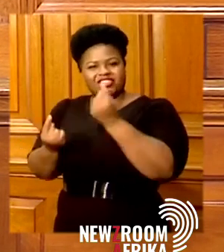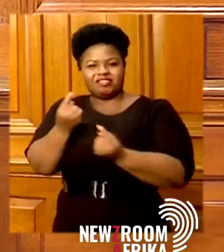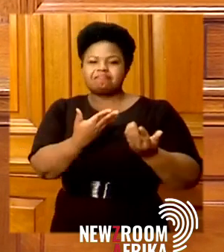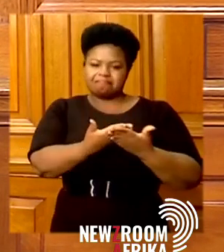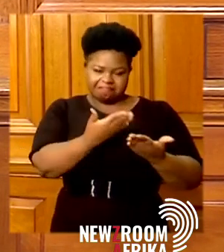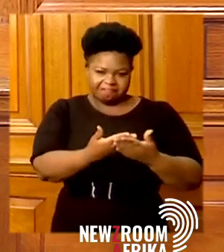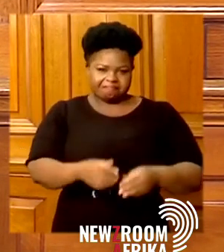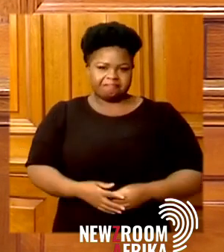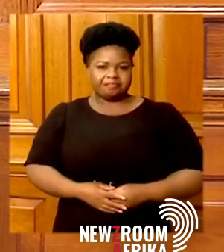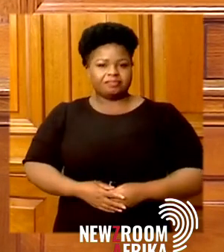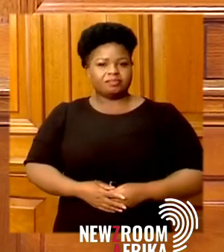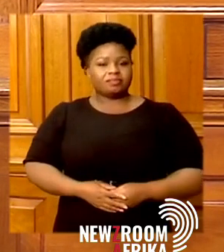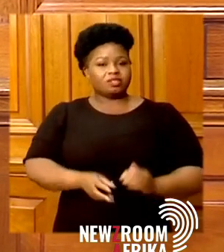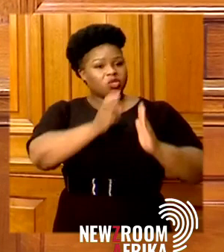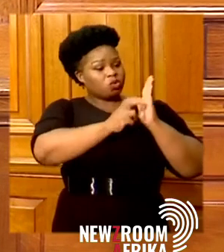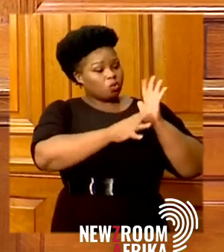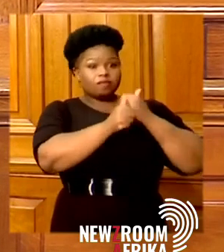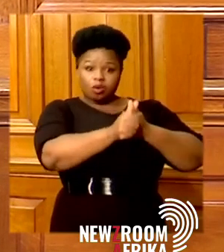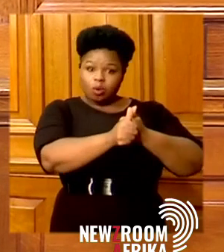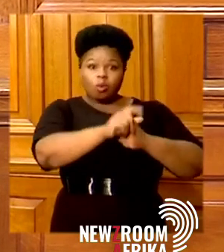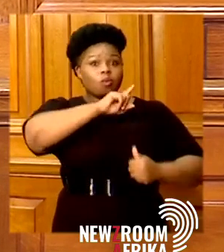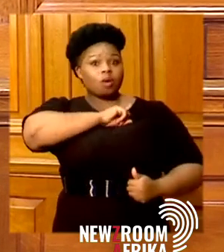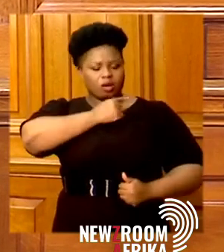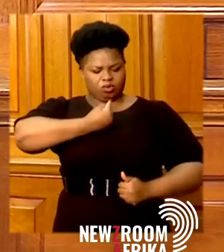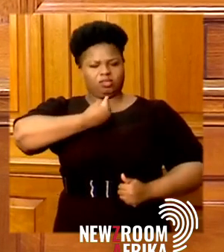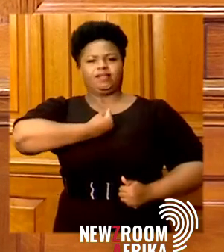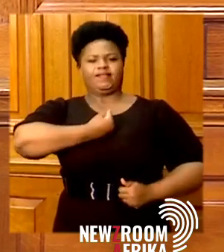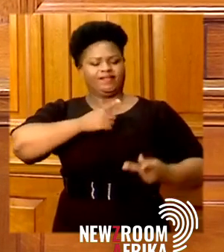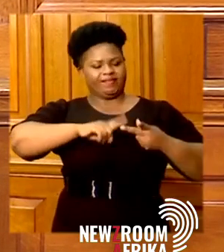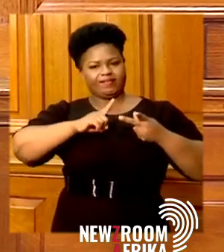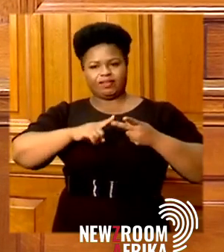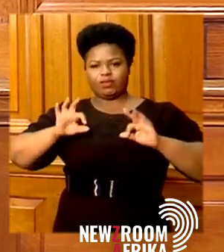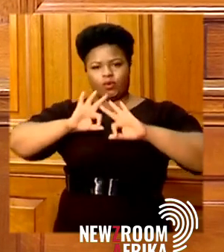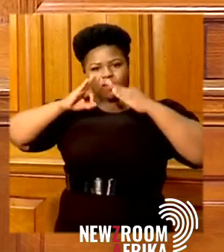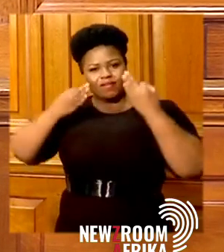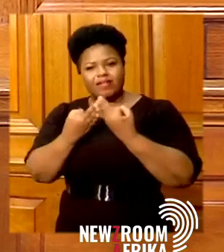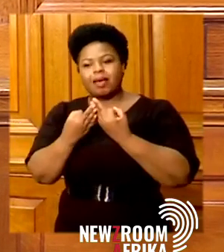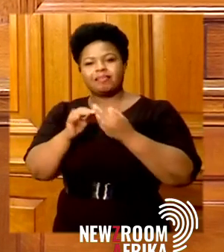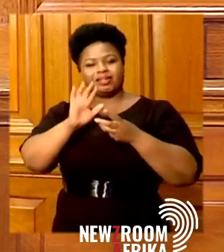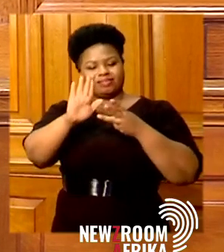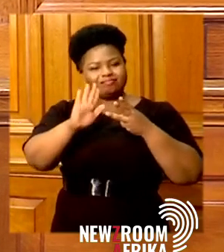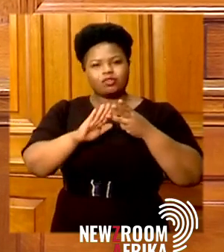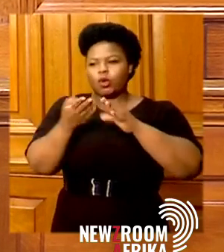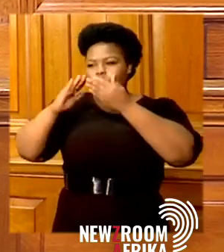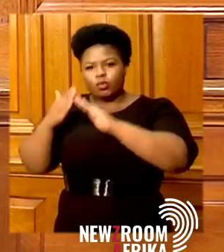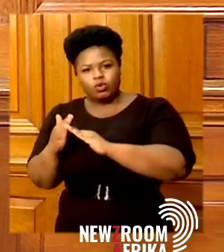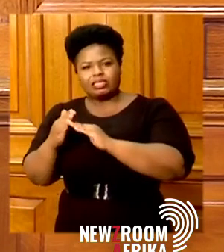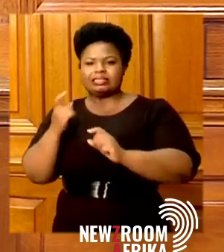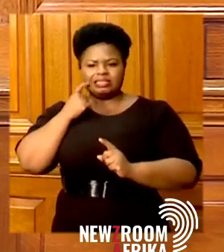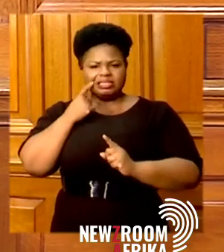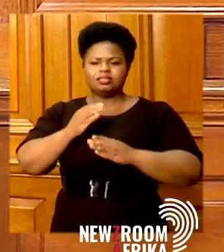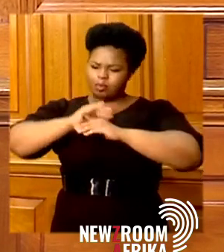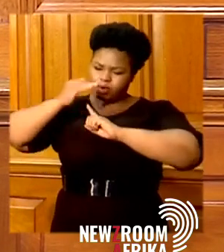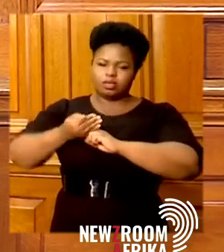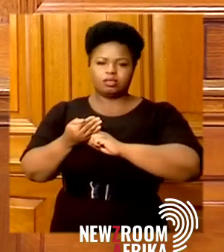about protecting yourself, your family, and your community. It is about being responsible